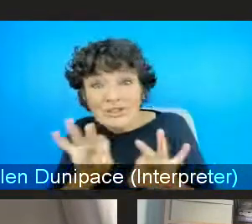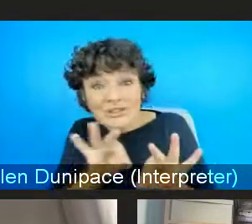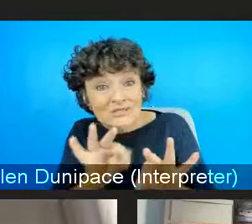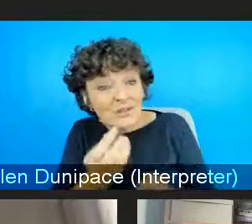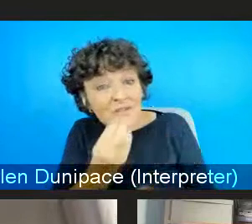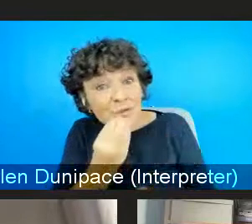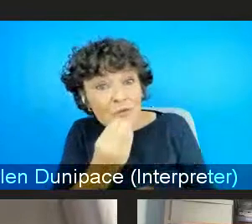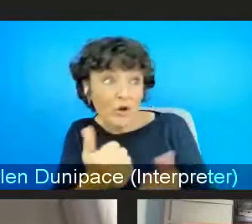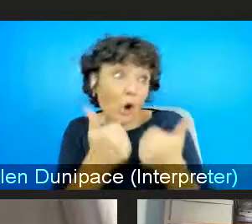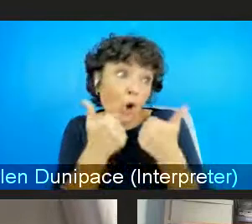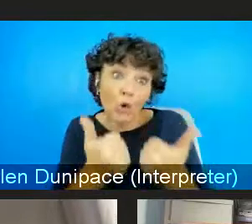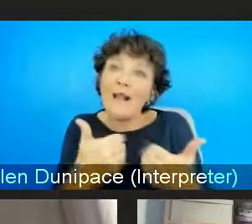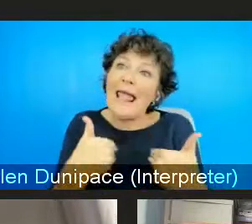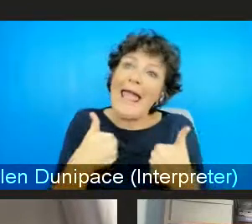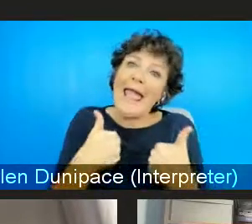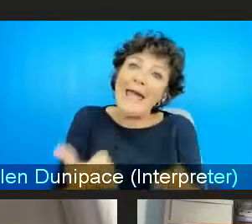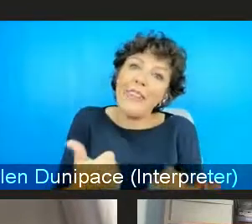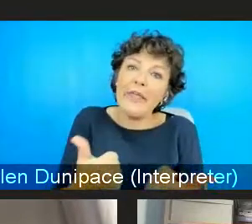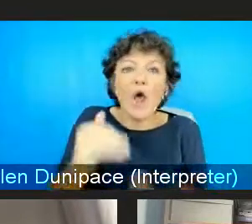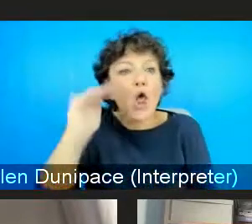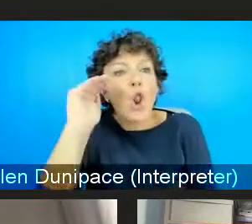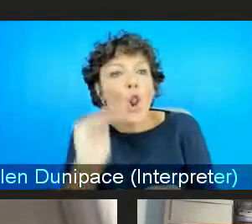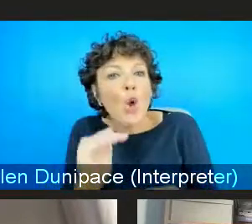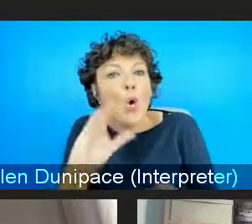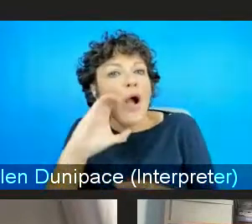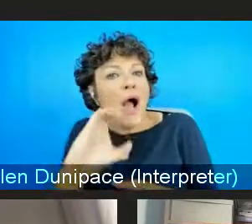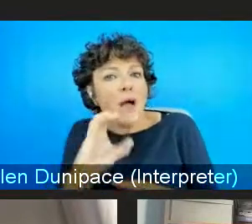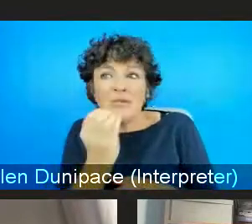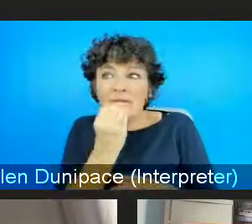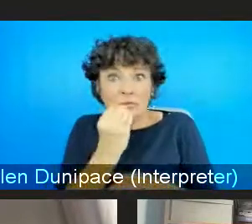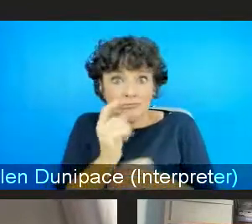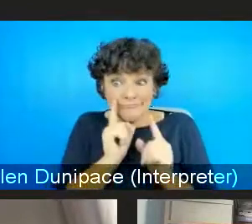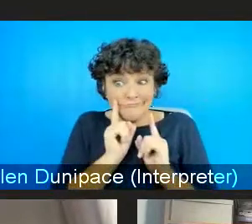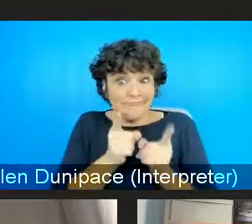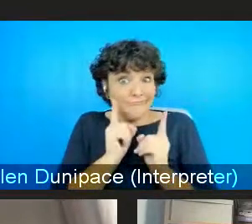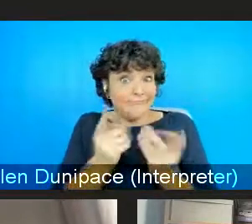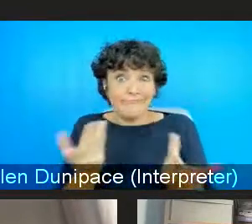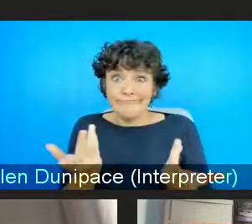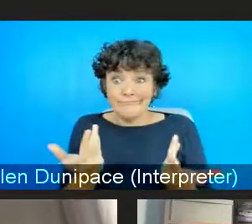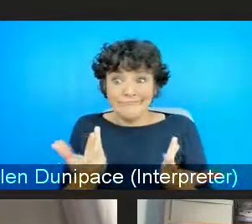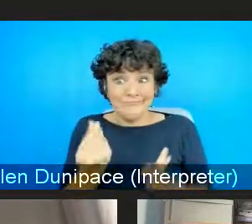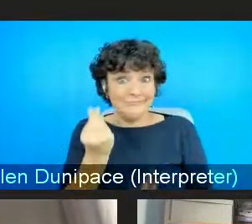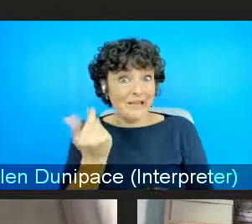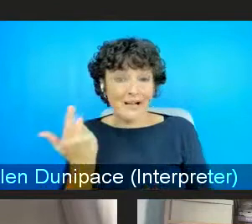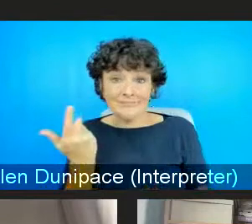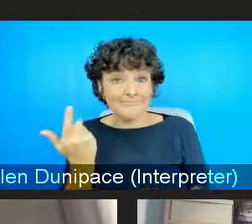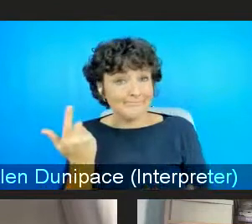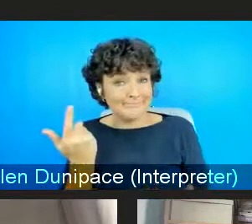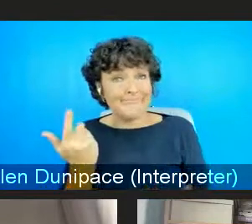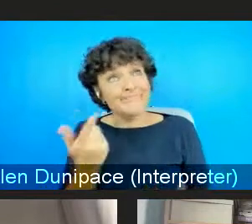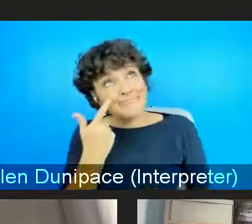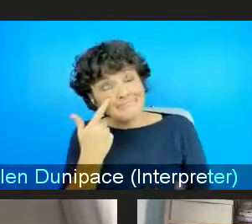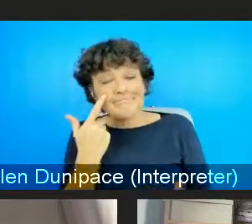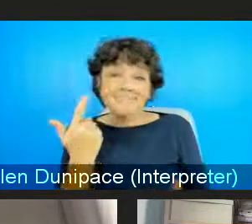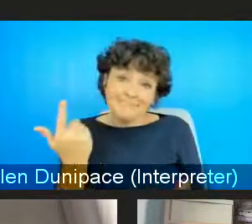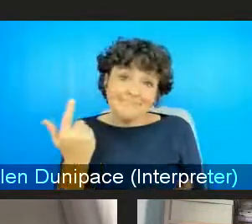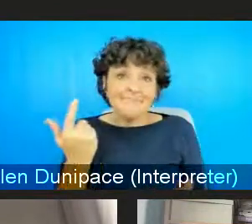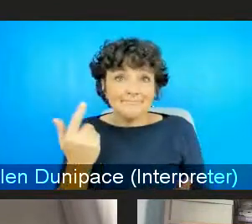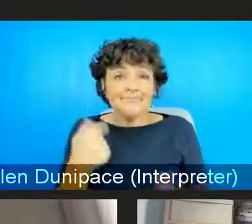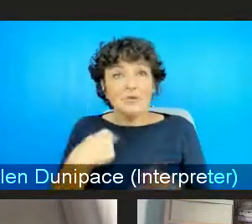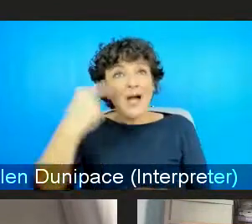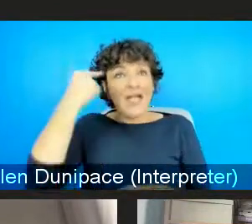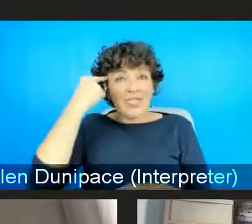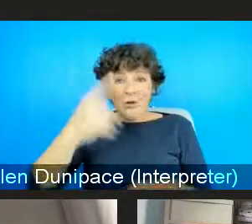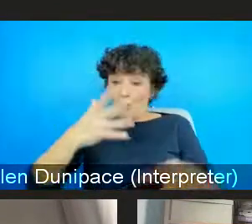know, healthier and low carbon, food. So I suppose, first of all, mapping that